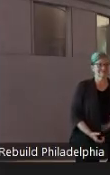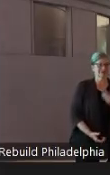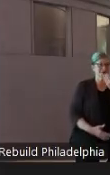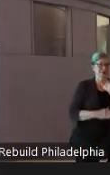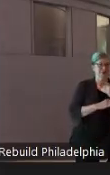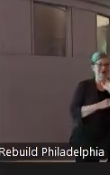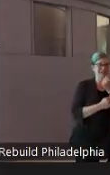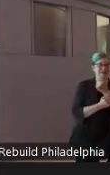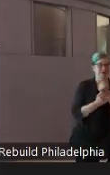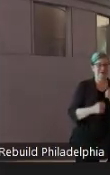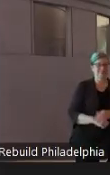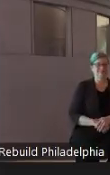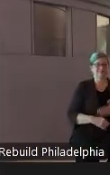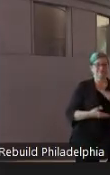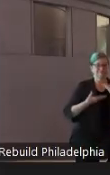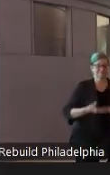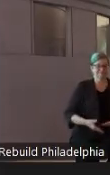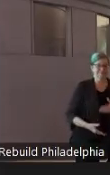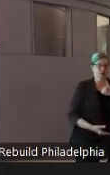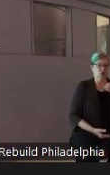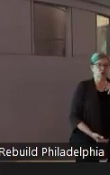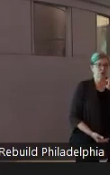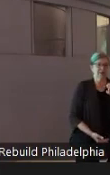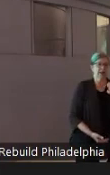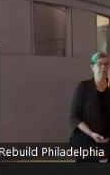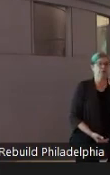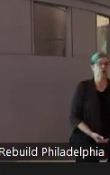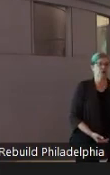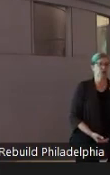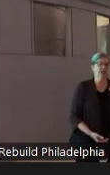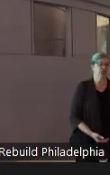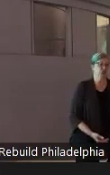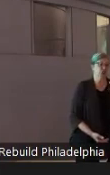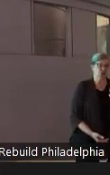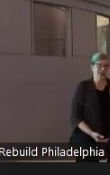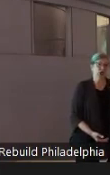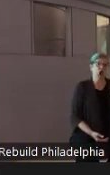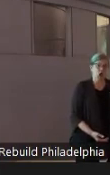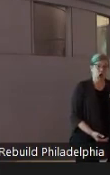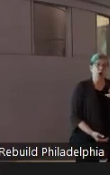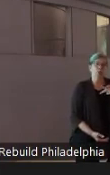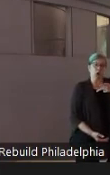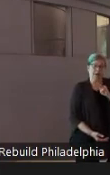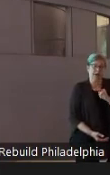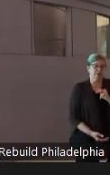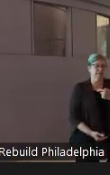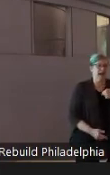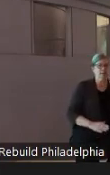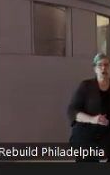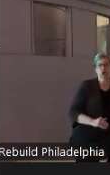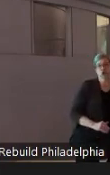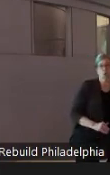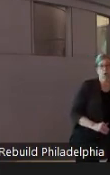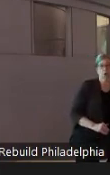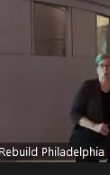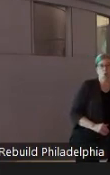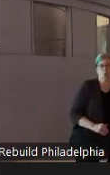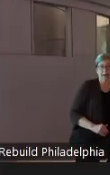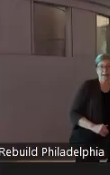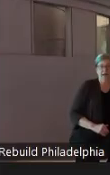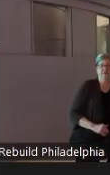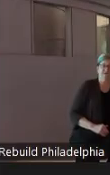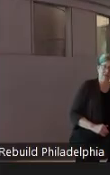Good evening, everyone. I am Julie Bush. I use she, her pronouns. I am a short,